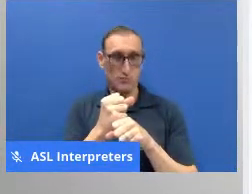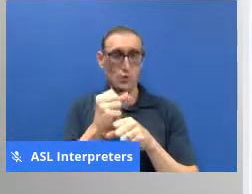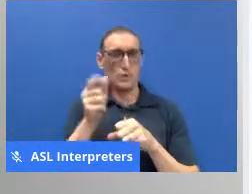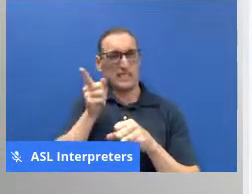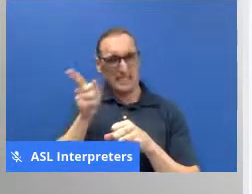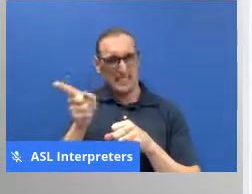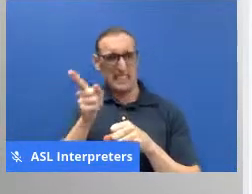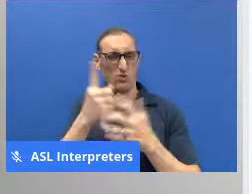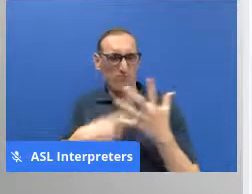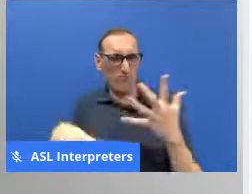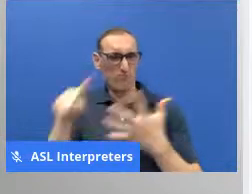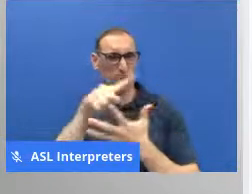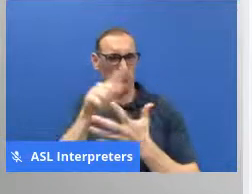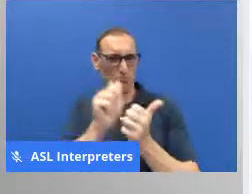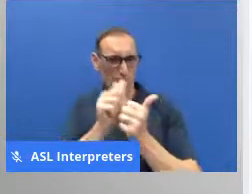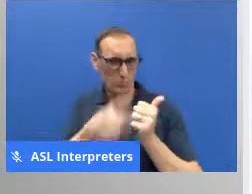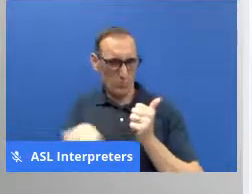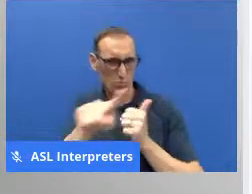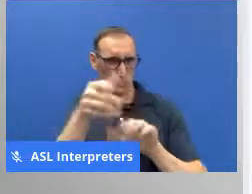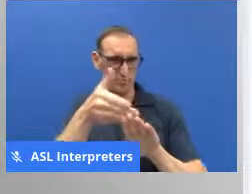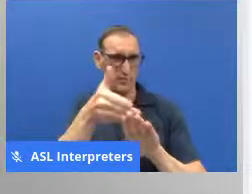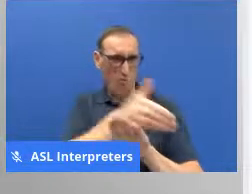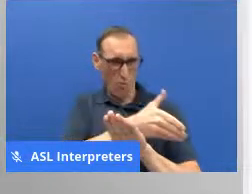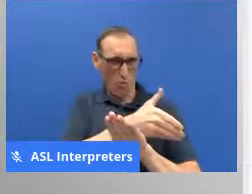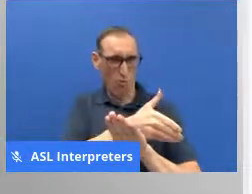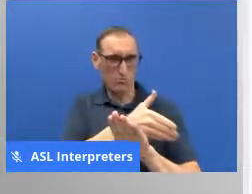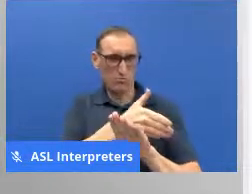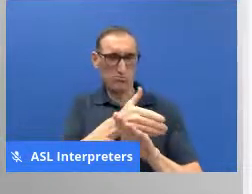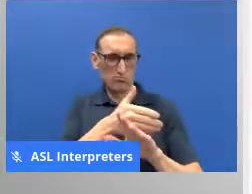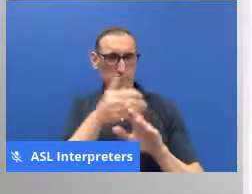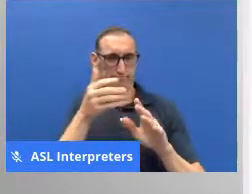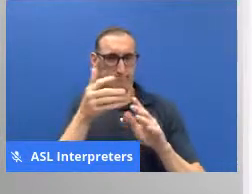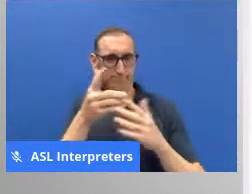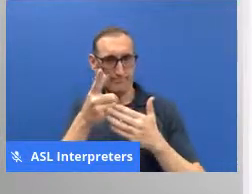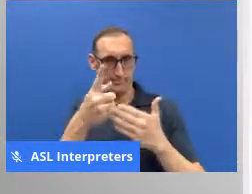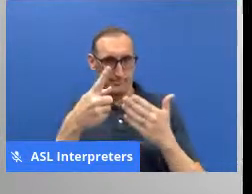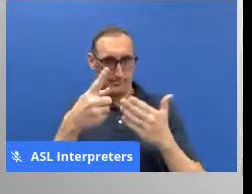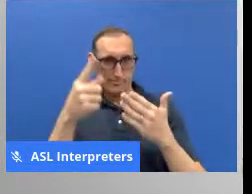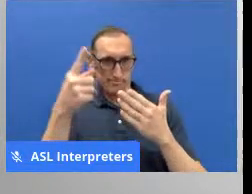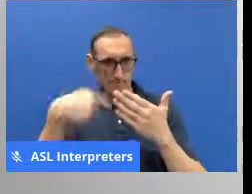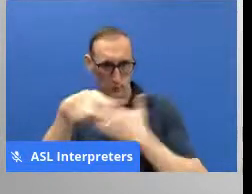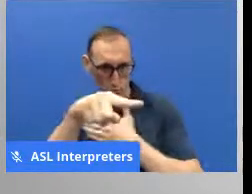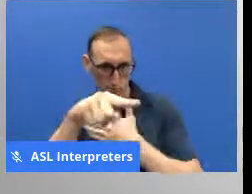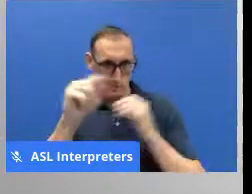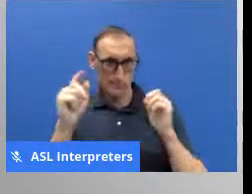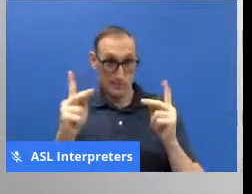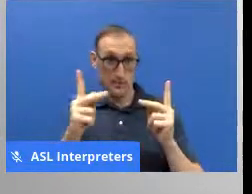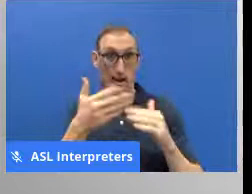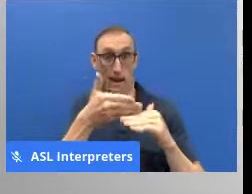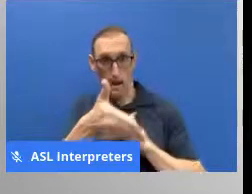that with you all, and then we can take any questions that you might have.